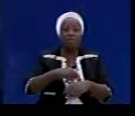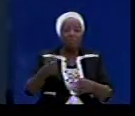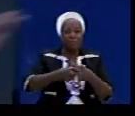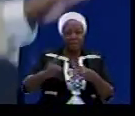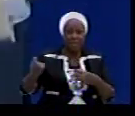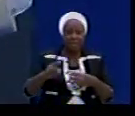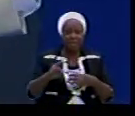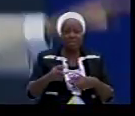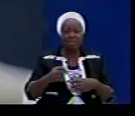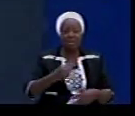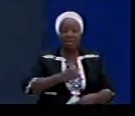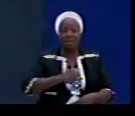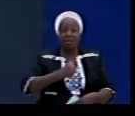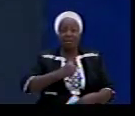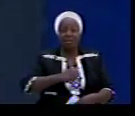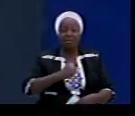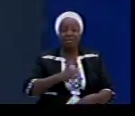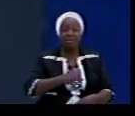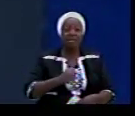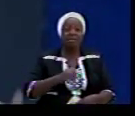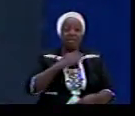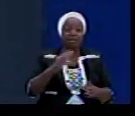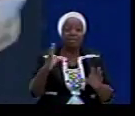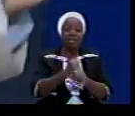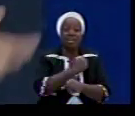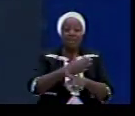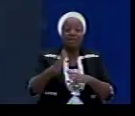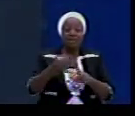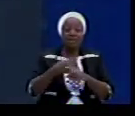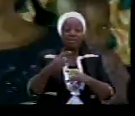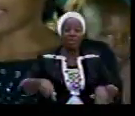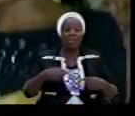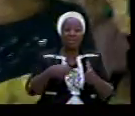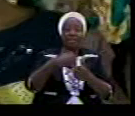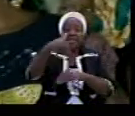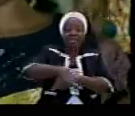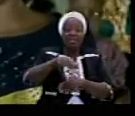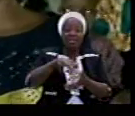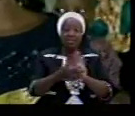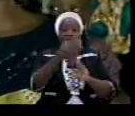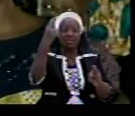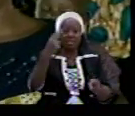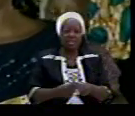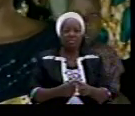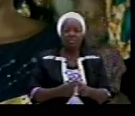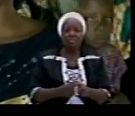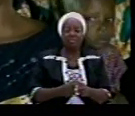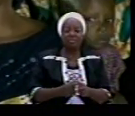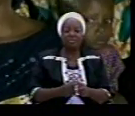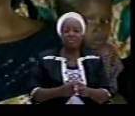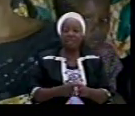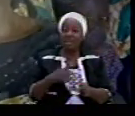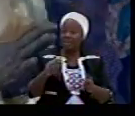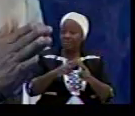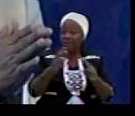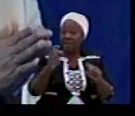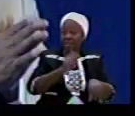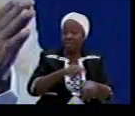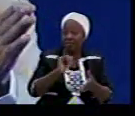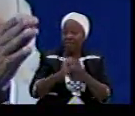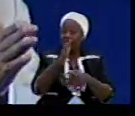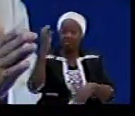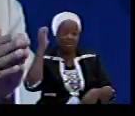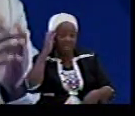Tuberculosis will be driven away from your life tonight in Jesus' name. The moment you hear